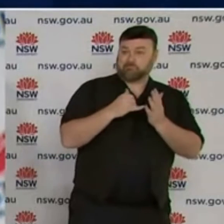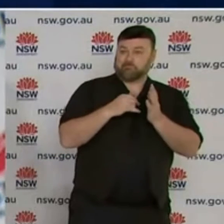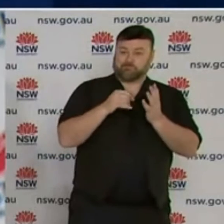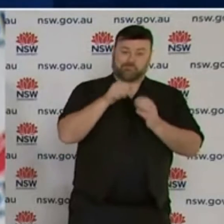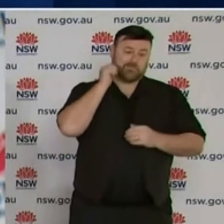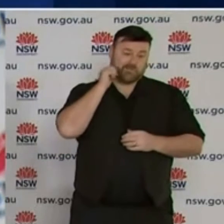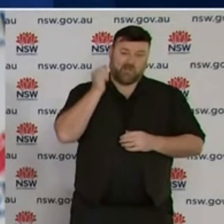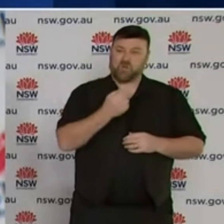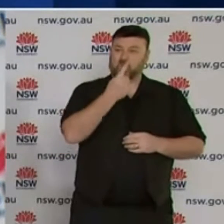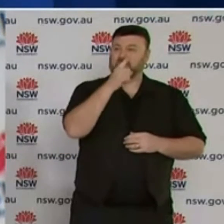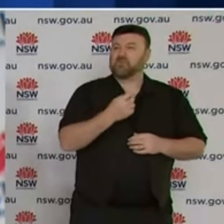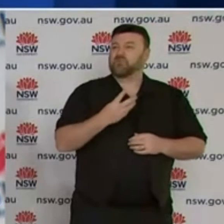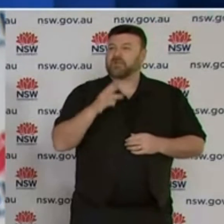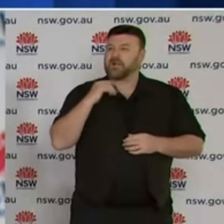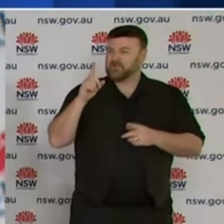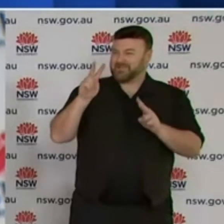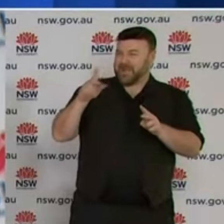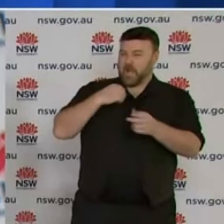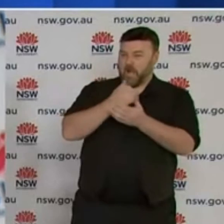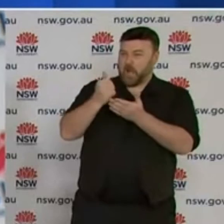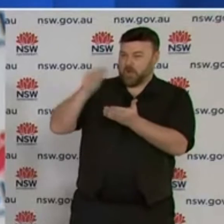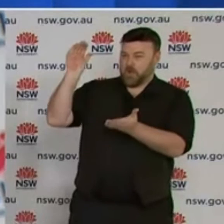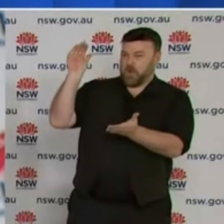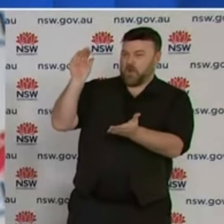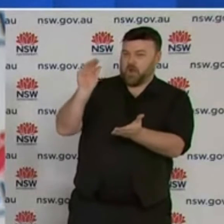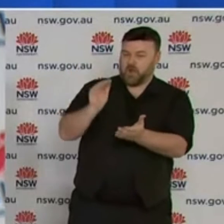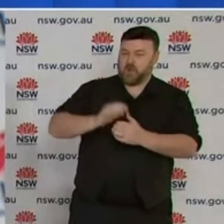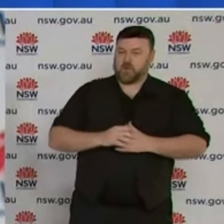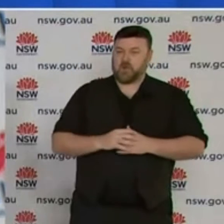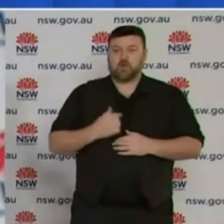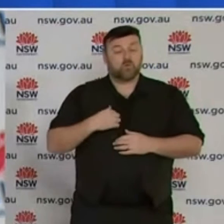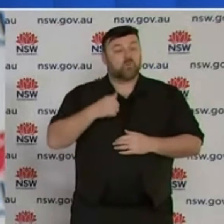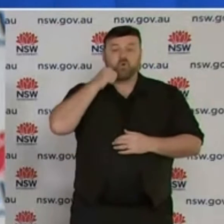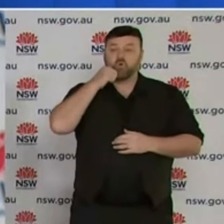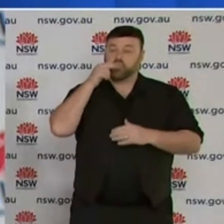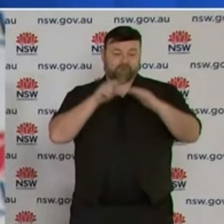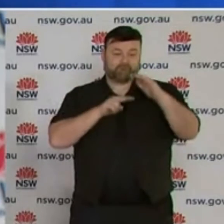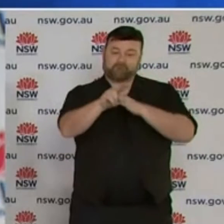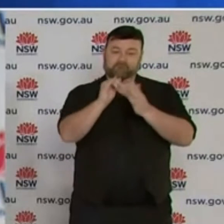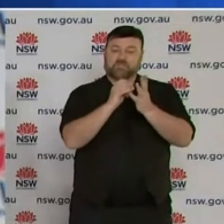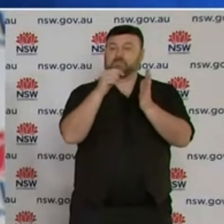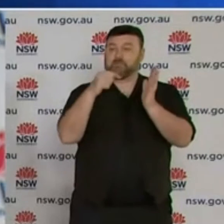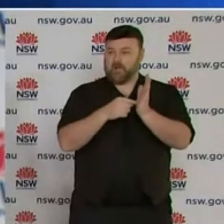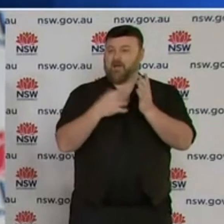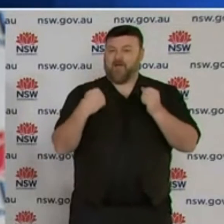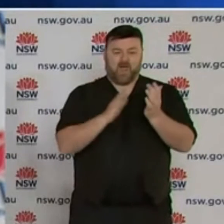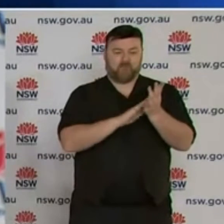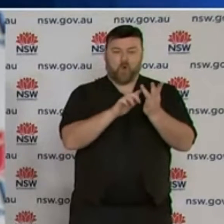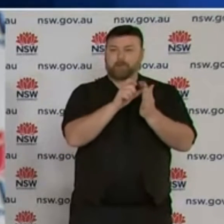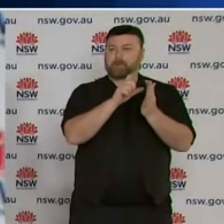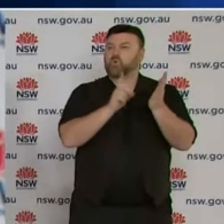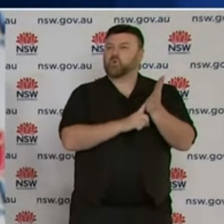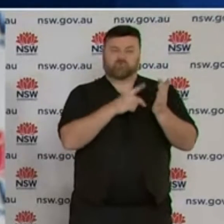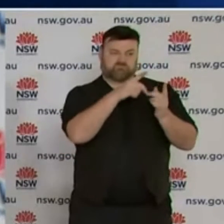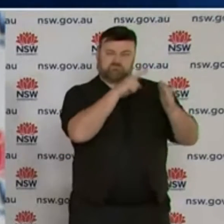been a slight decline, and we always assumed that September, there's two sets of models that have been publicly spoken